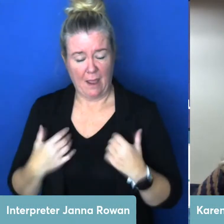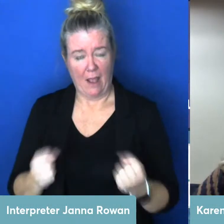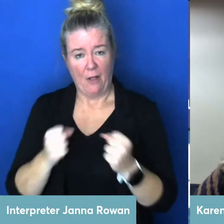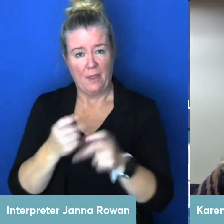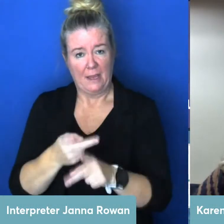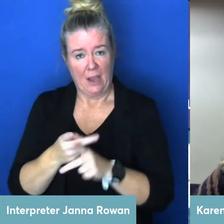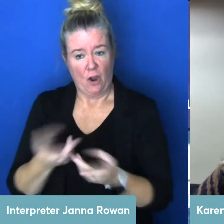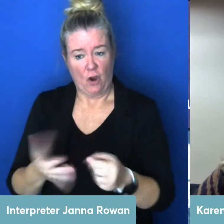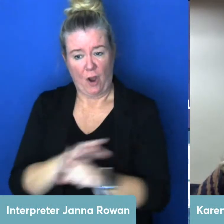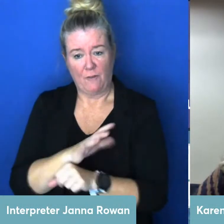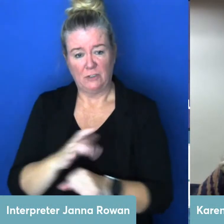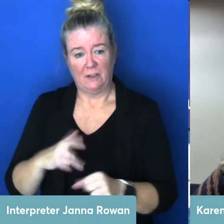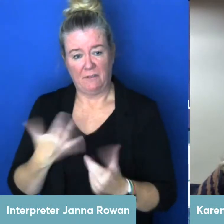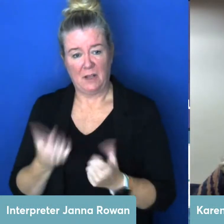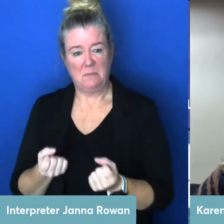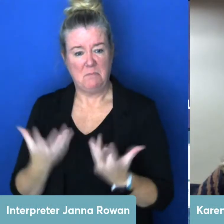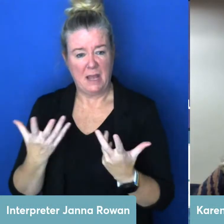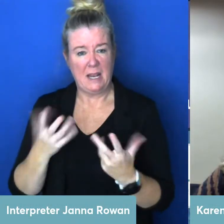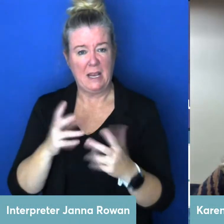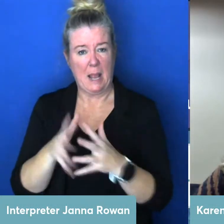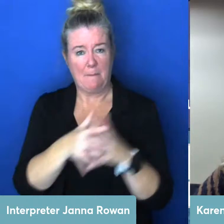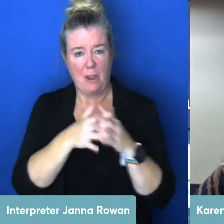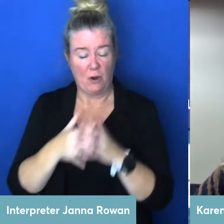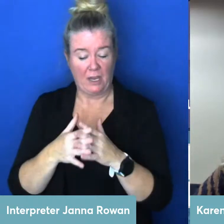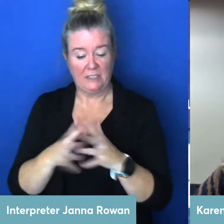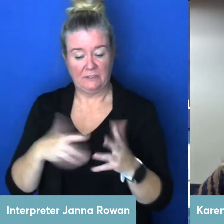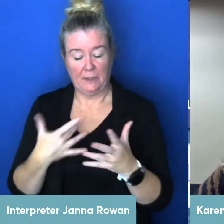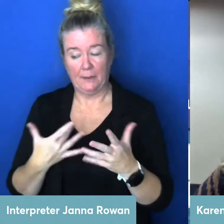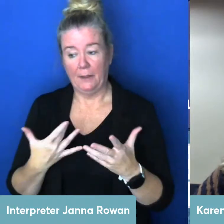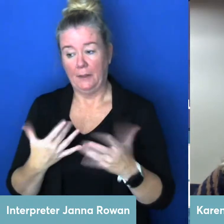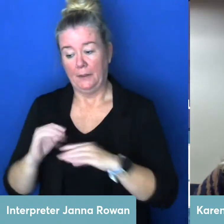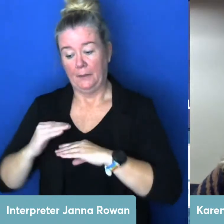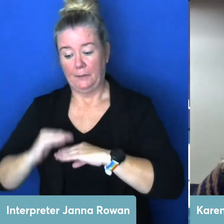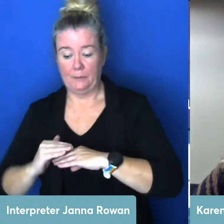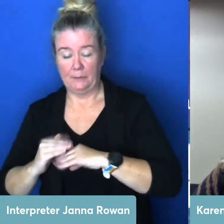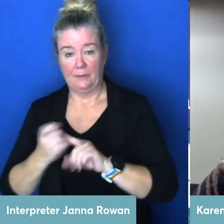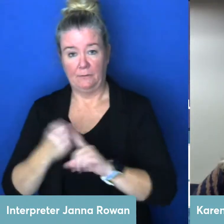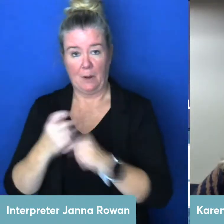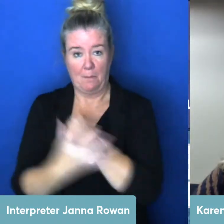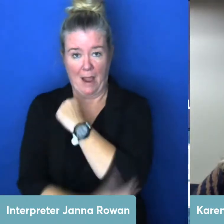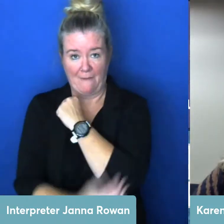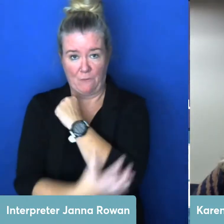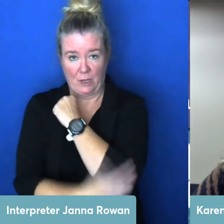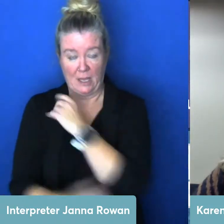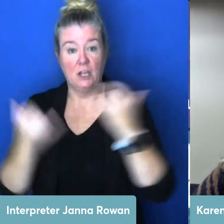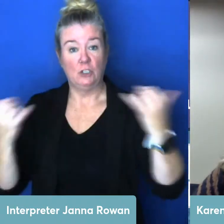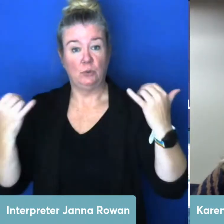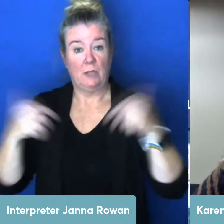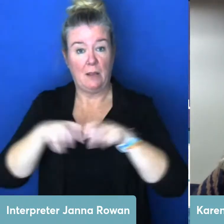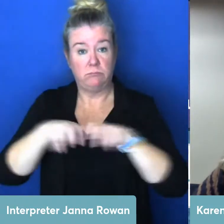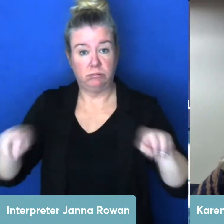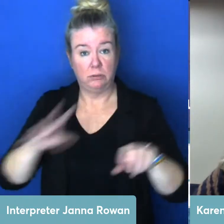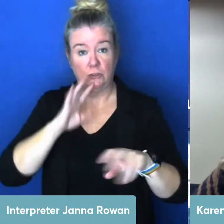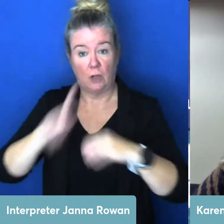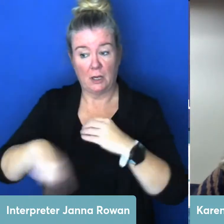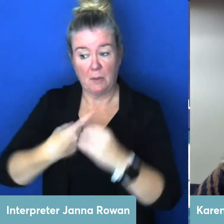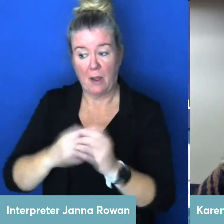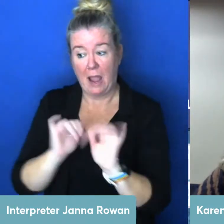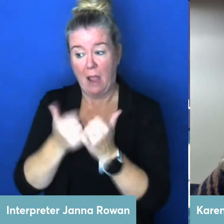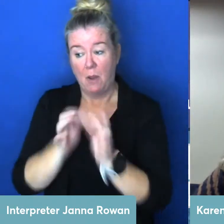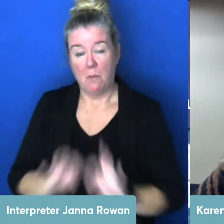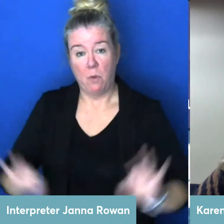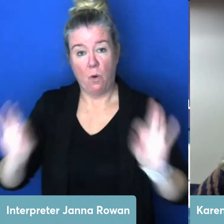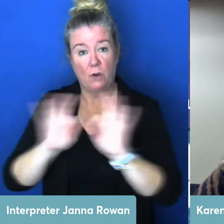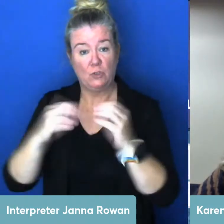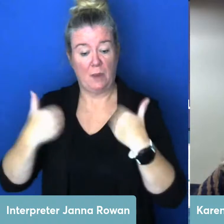have lifted millions of Americans out of poverty. Today's forum will focus on the importance of